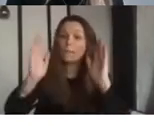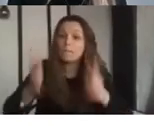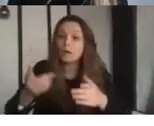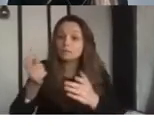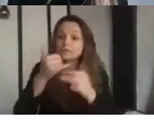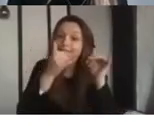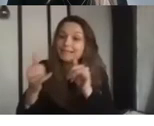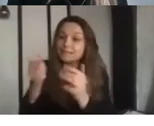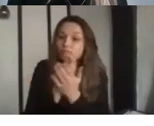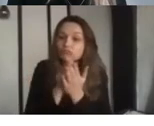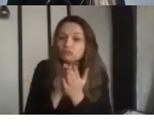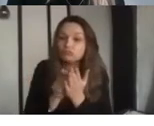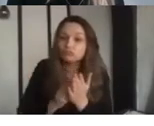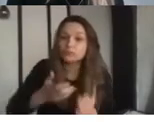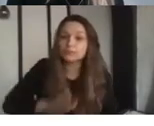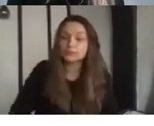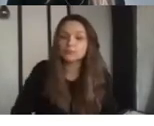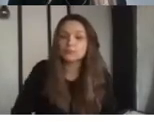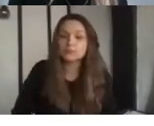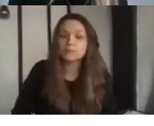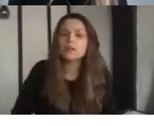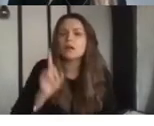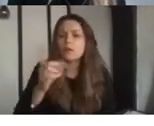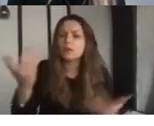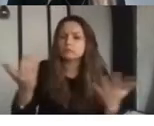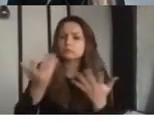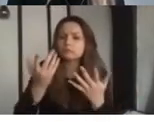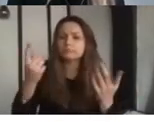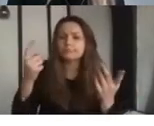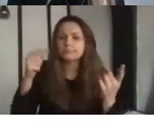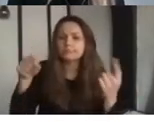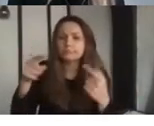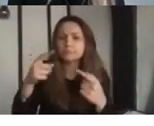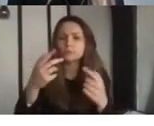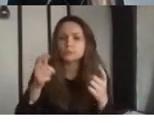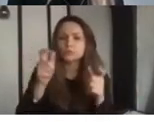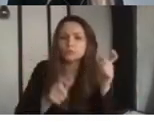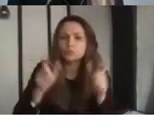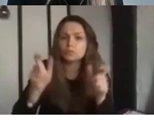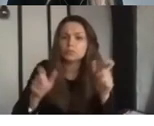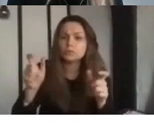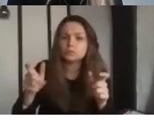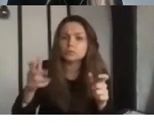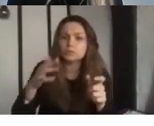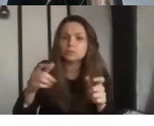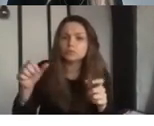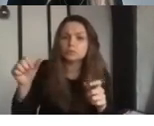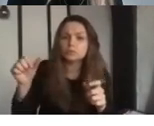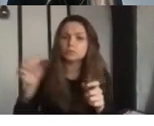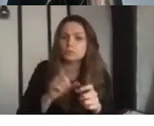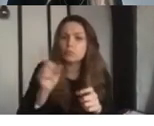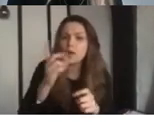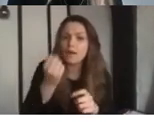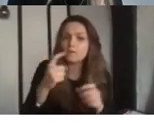course. However, we do expect learners to have an ESOL or functional skills